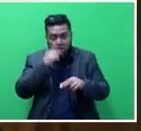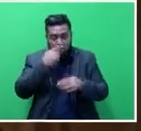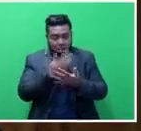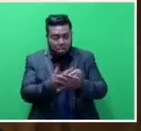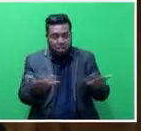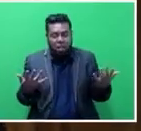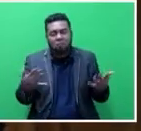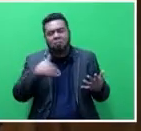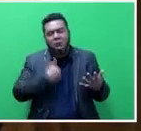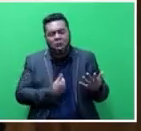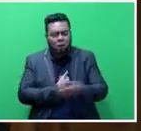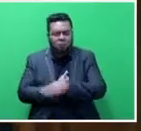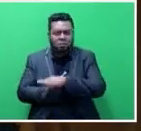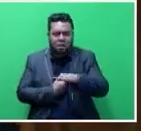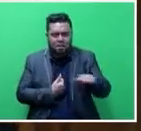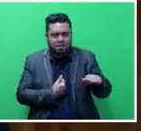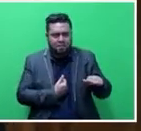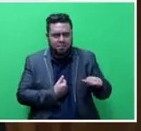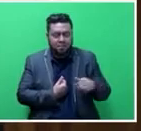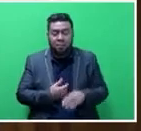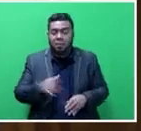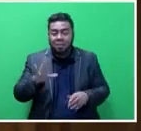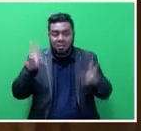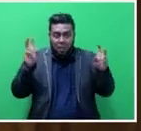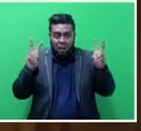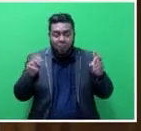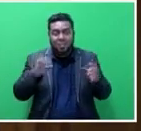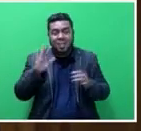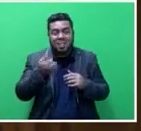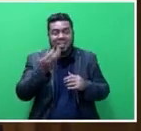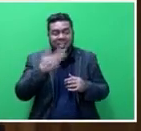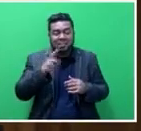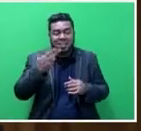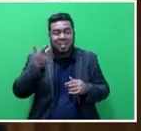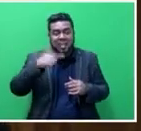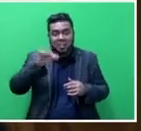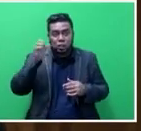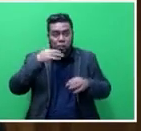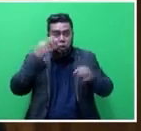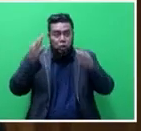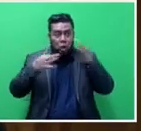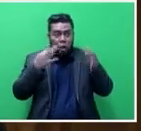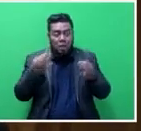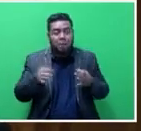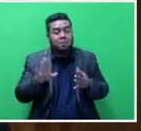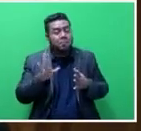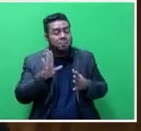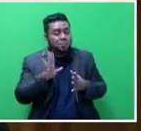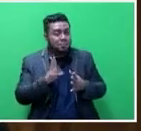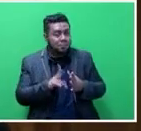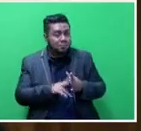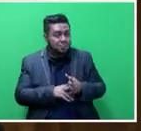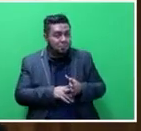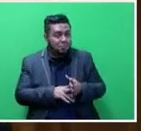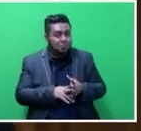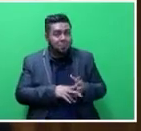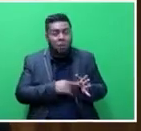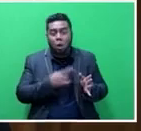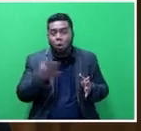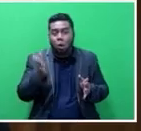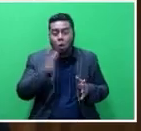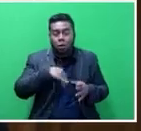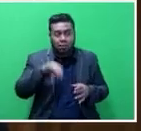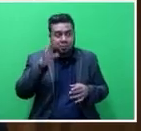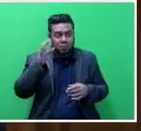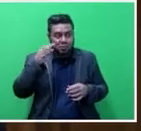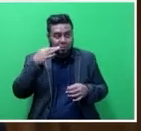them. The title of the 1978 song, performed by Johnny Mathis and Denise Williams, and I'm sure, Mr.